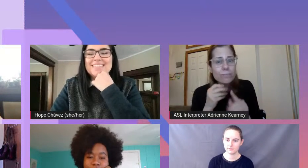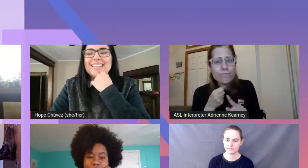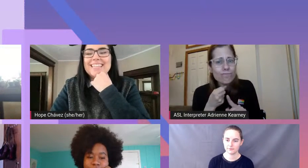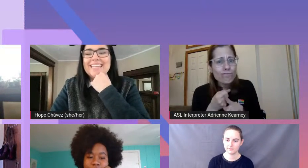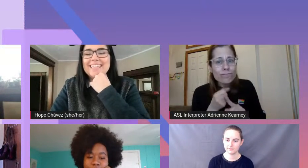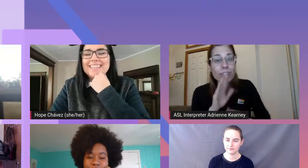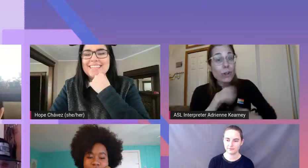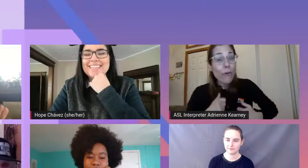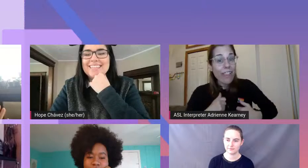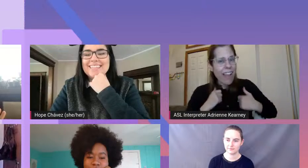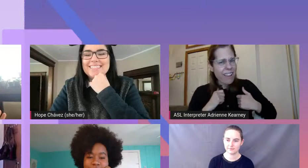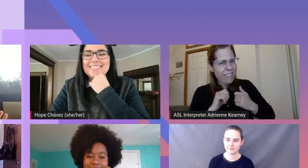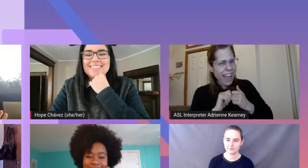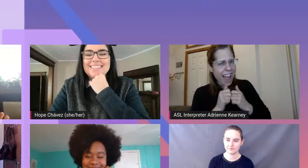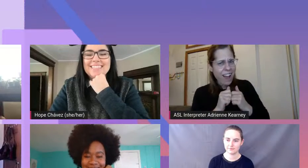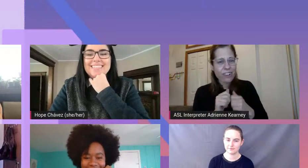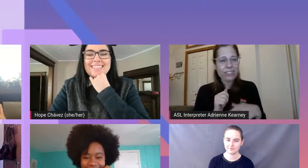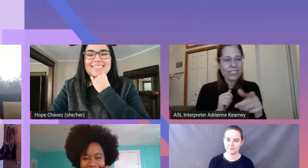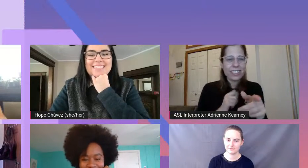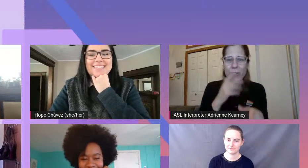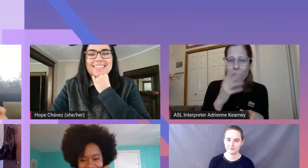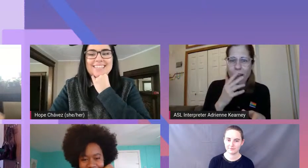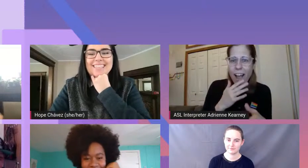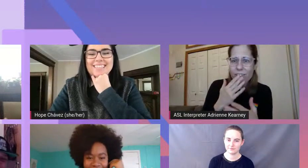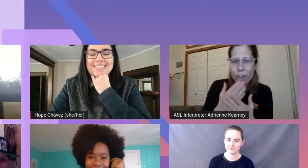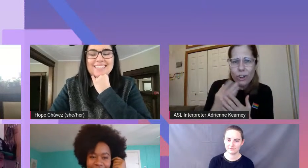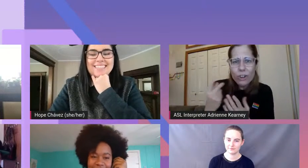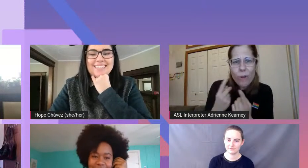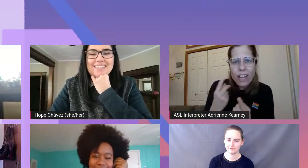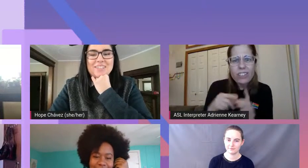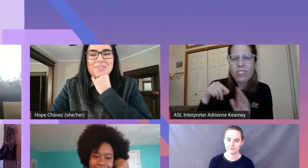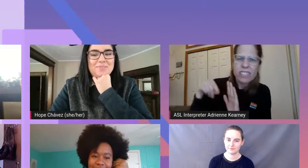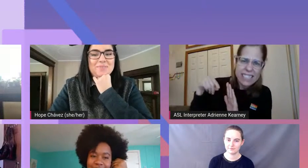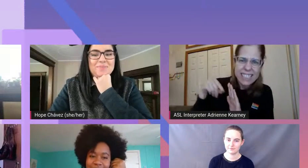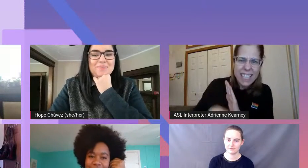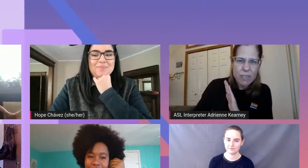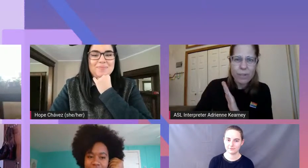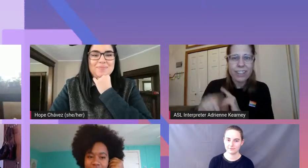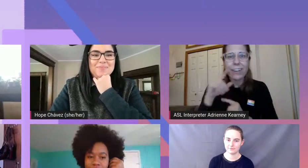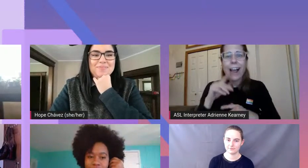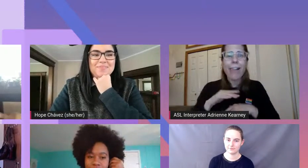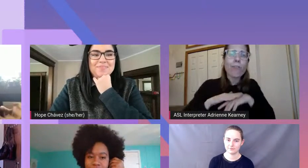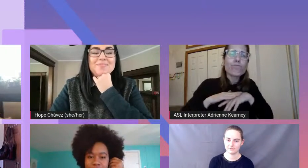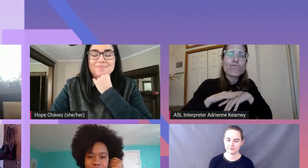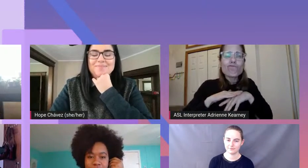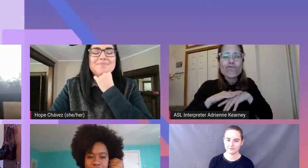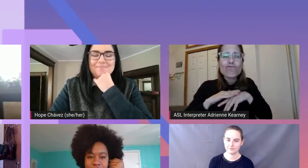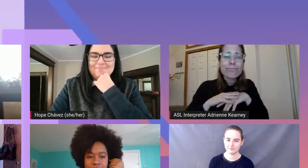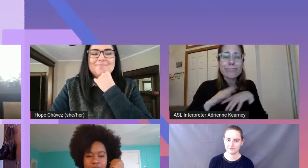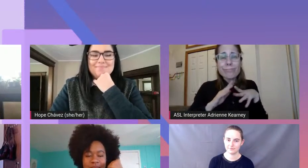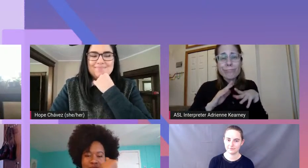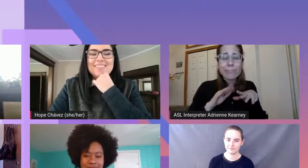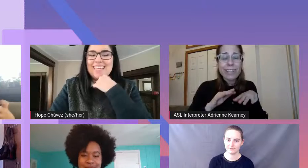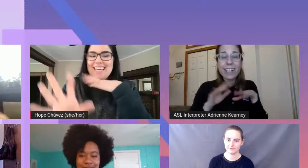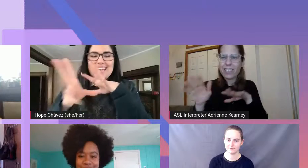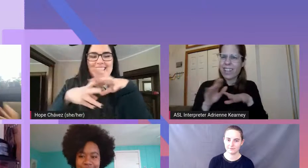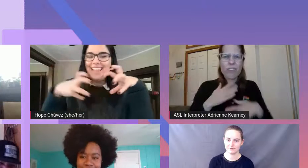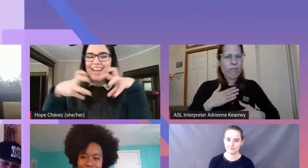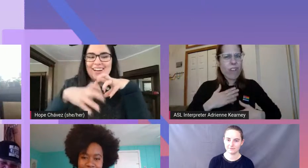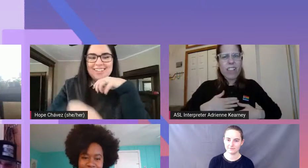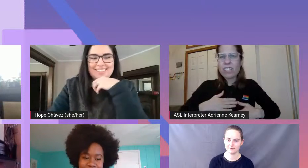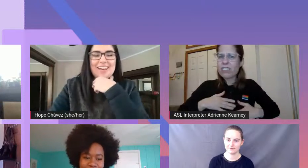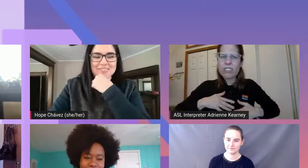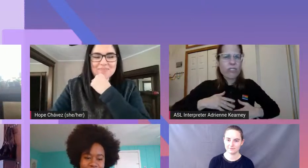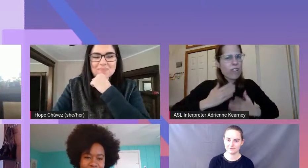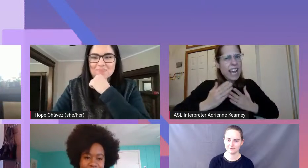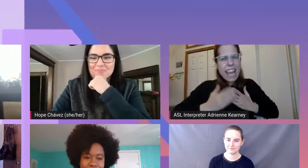People are getting deep. They're not like afraid to be like, let's get, it's like what is it? We hope you said the gray, the messiness. It's like,